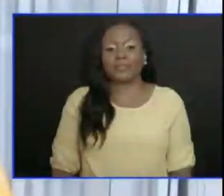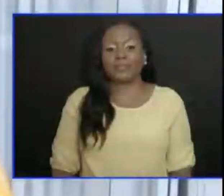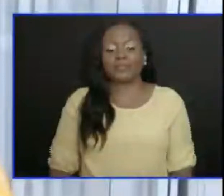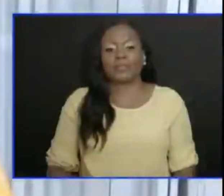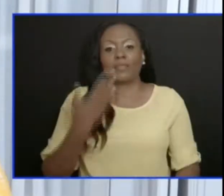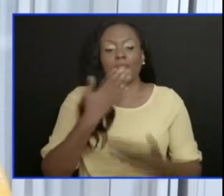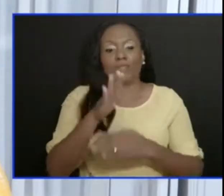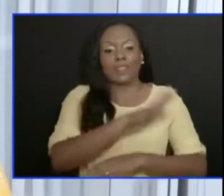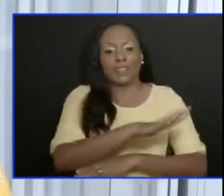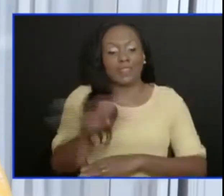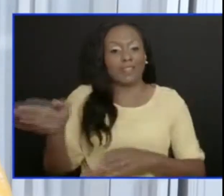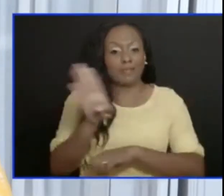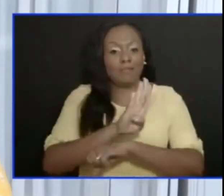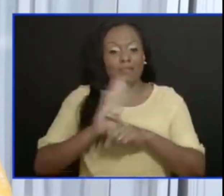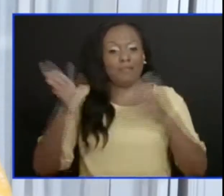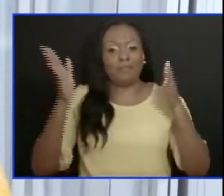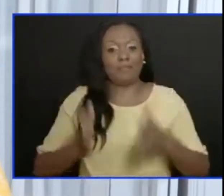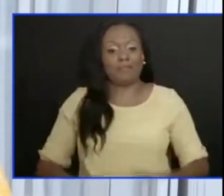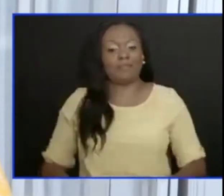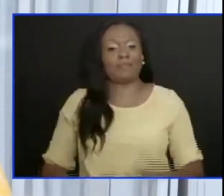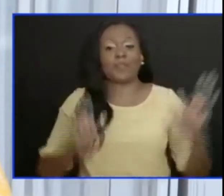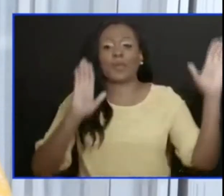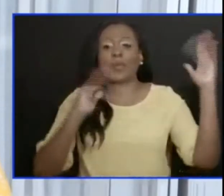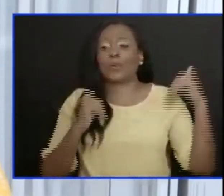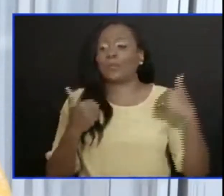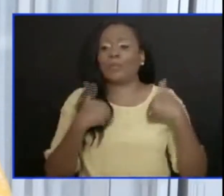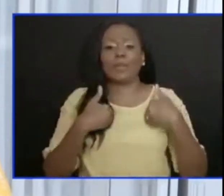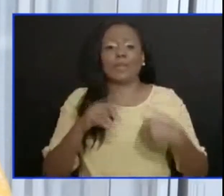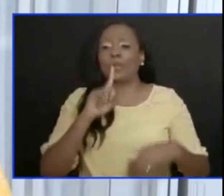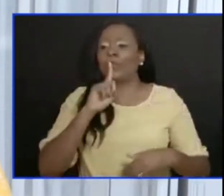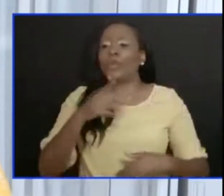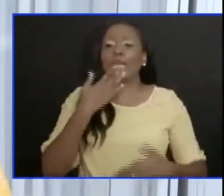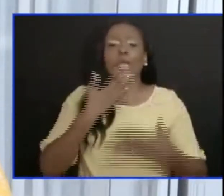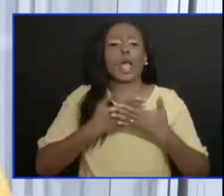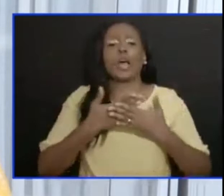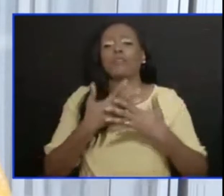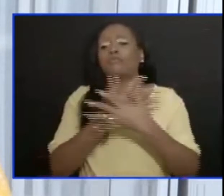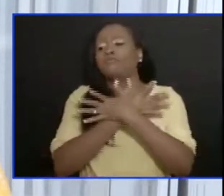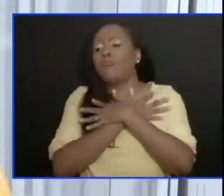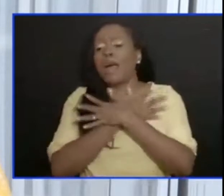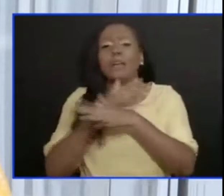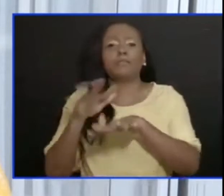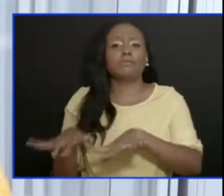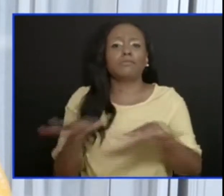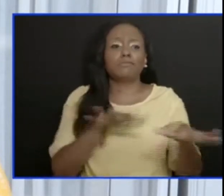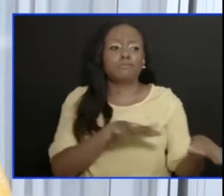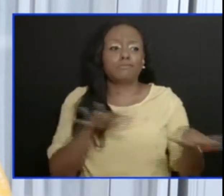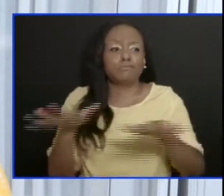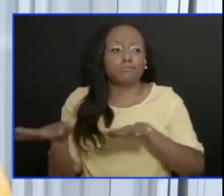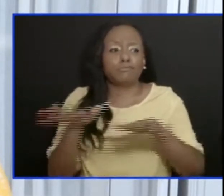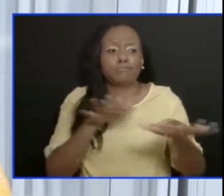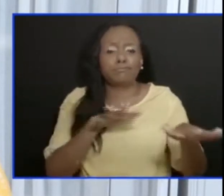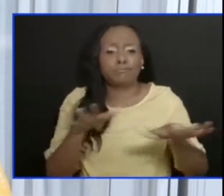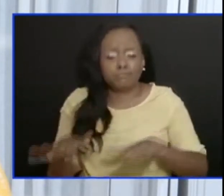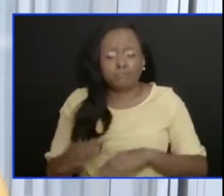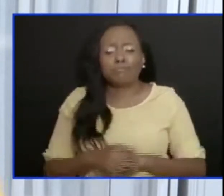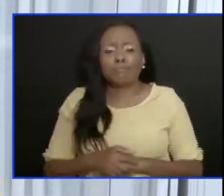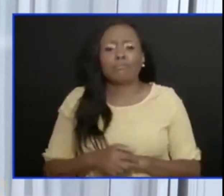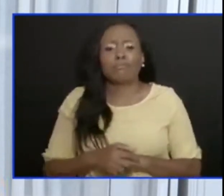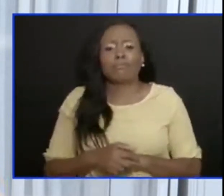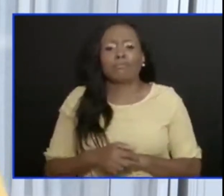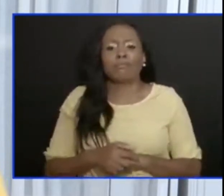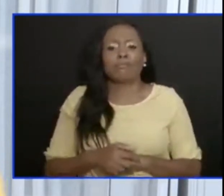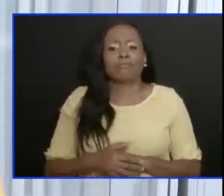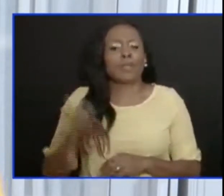Good evening, Barbadians. I hope that you've had a restful period over the last few days as we come to the end of